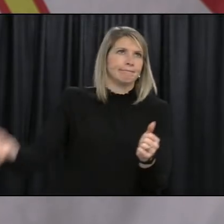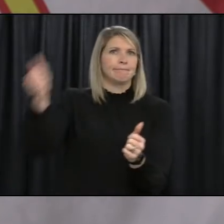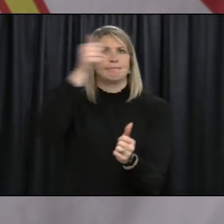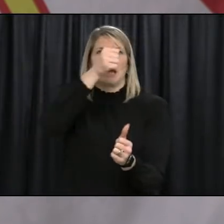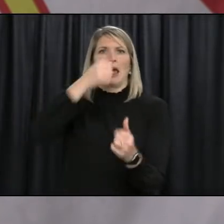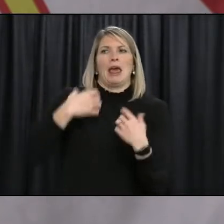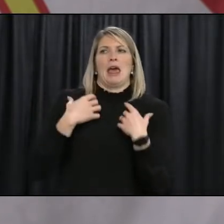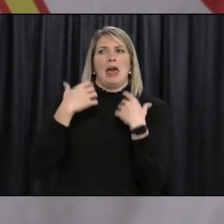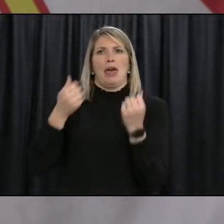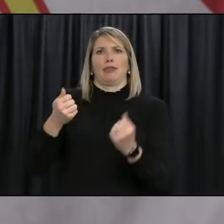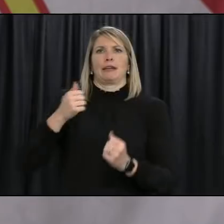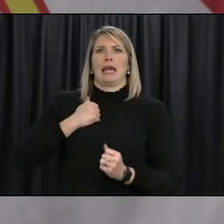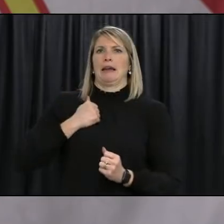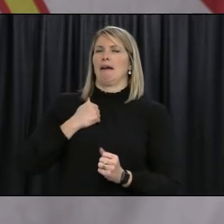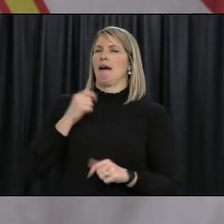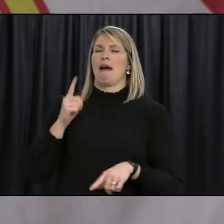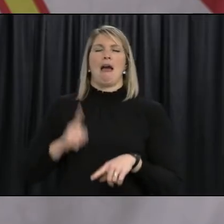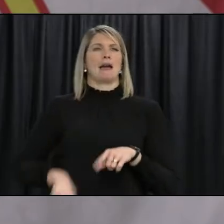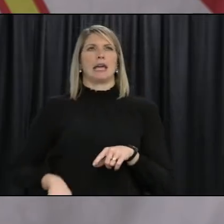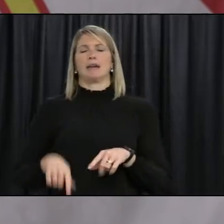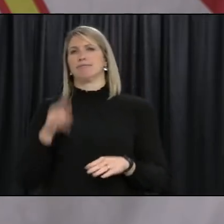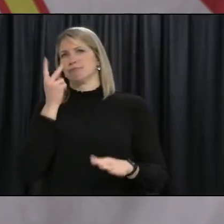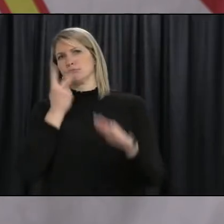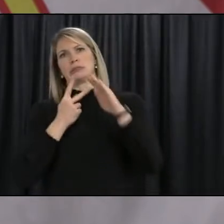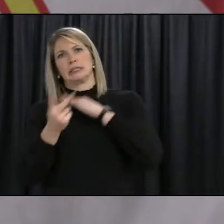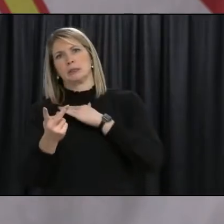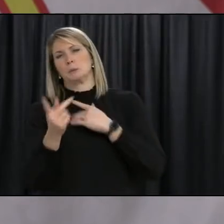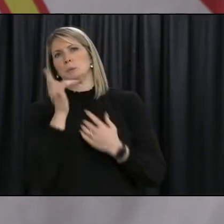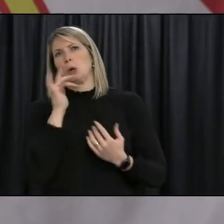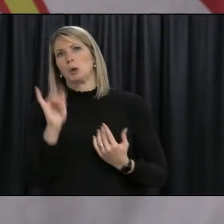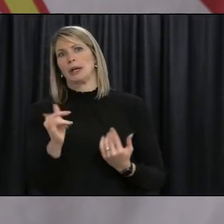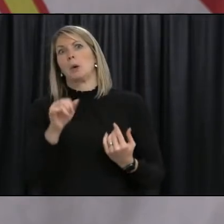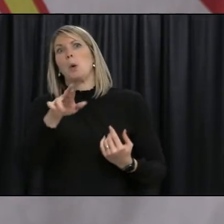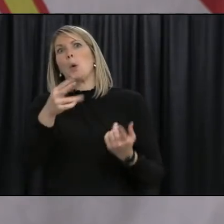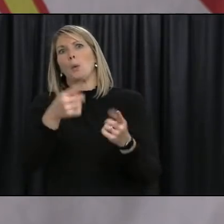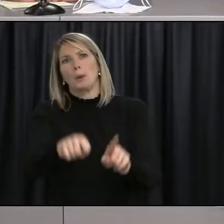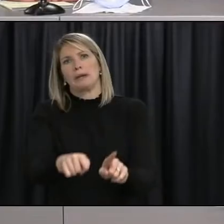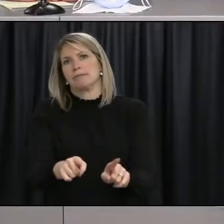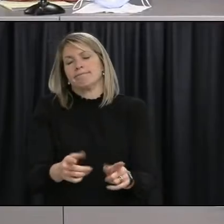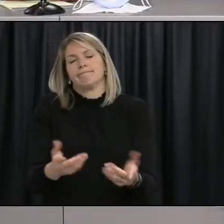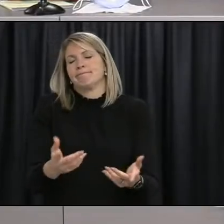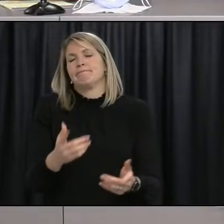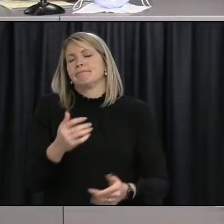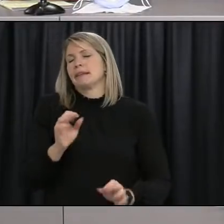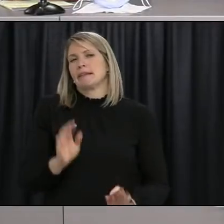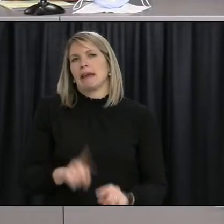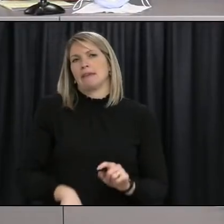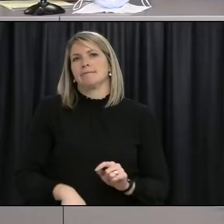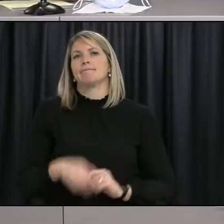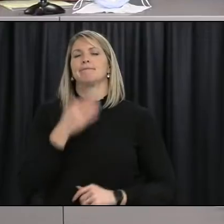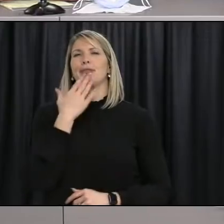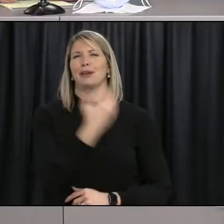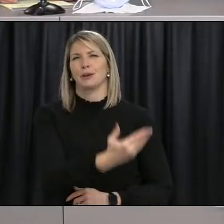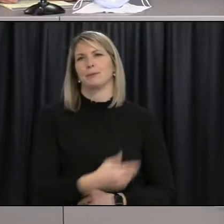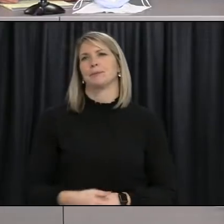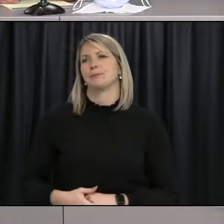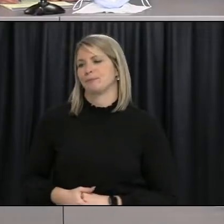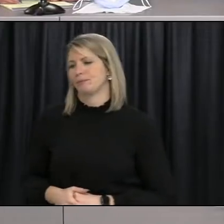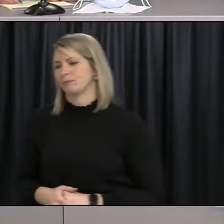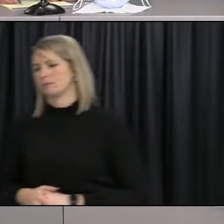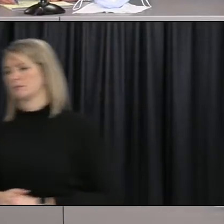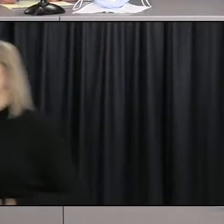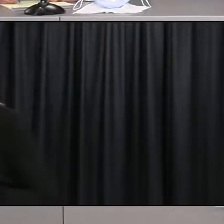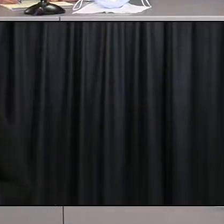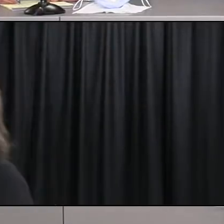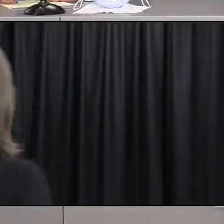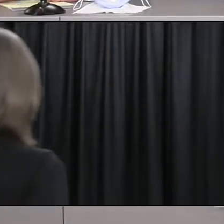and I certainly would not presume to speculate. Thank you. Our next questions are from Mark Quinn of